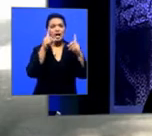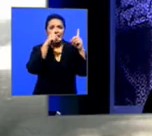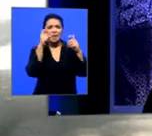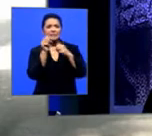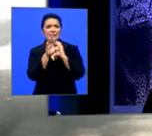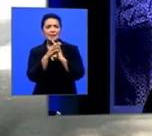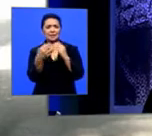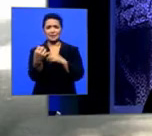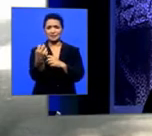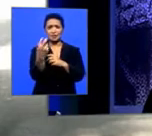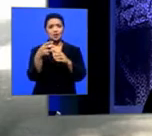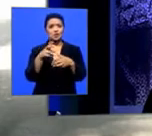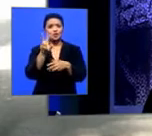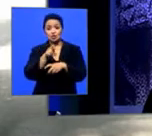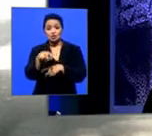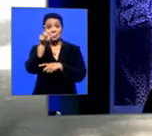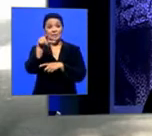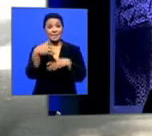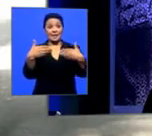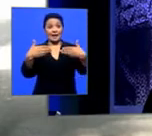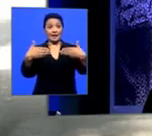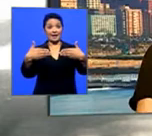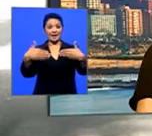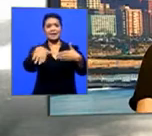people, some tourists that had gathered at the gate.